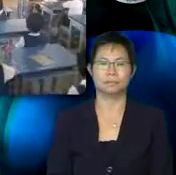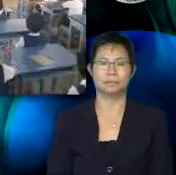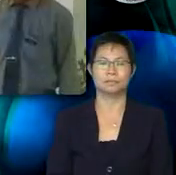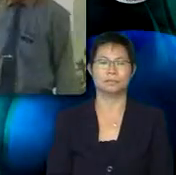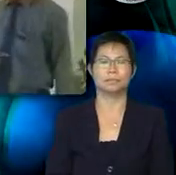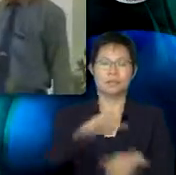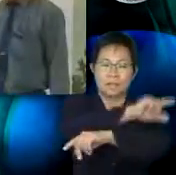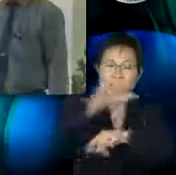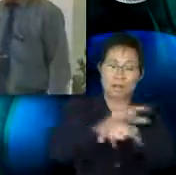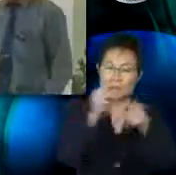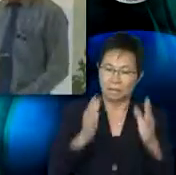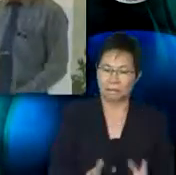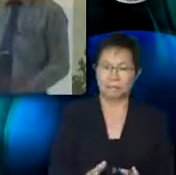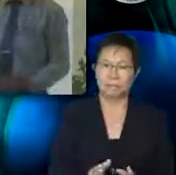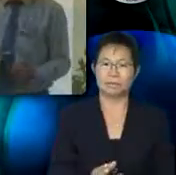A gardener.